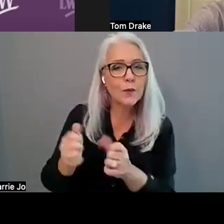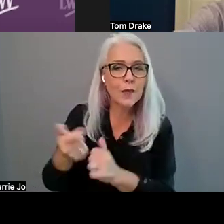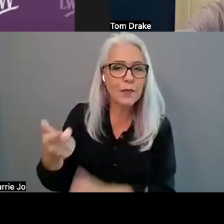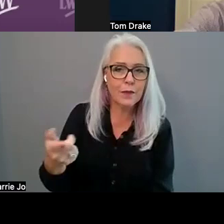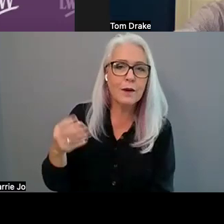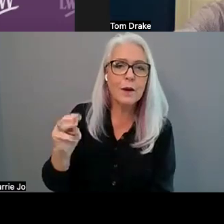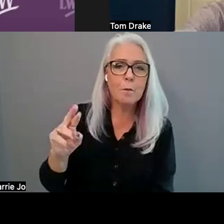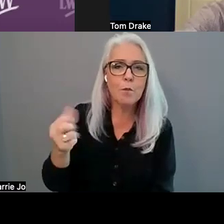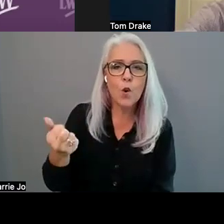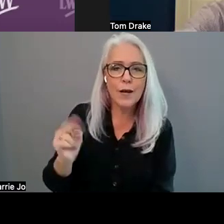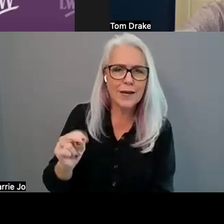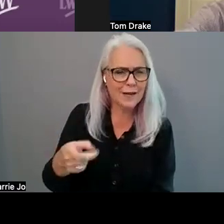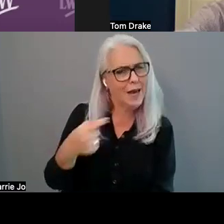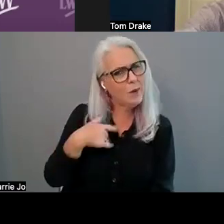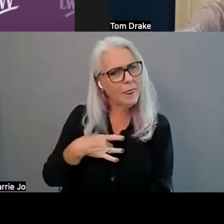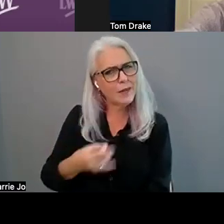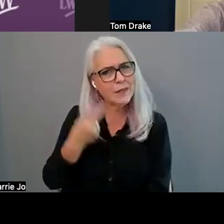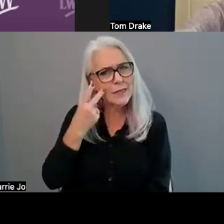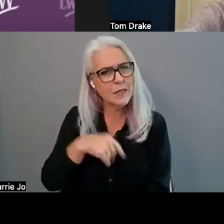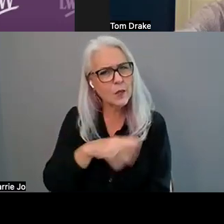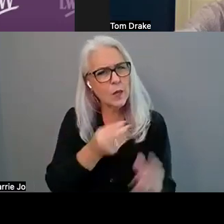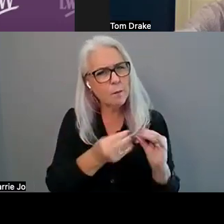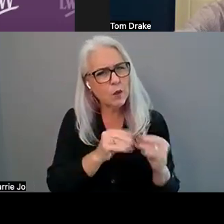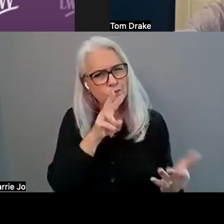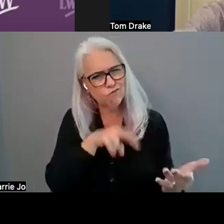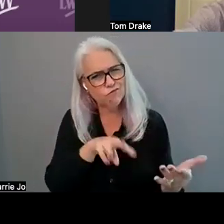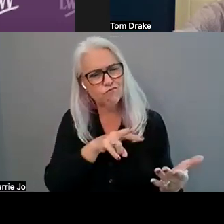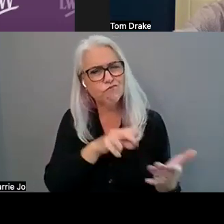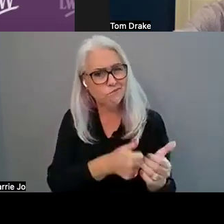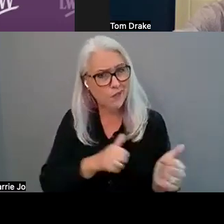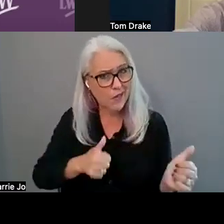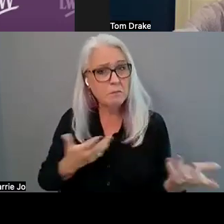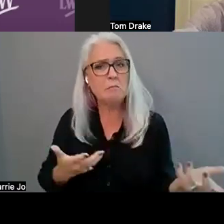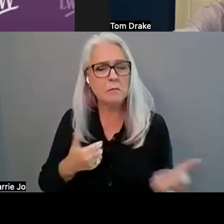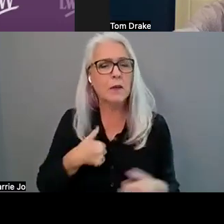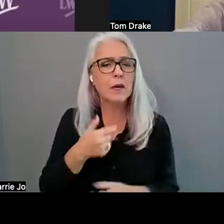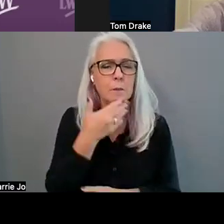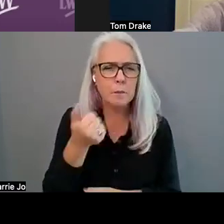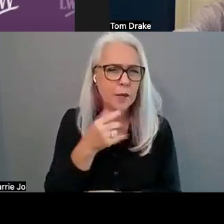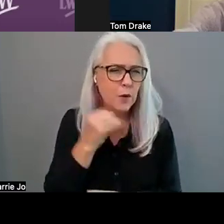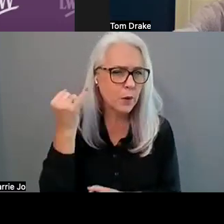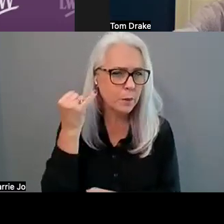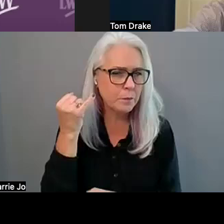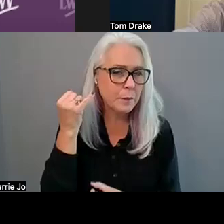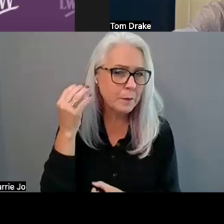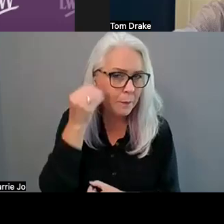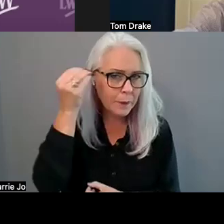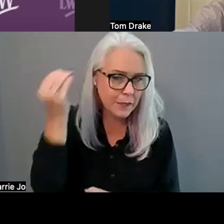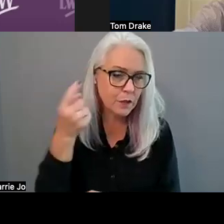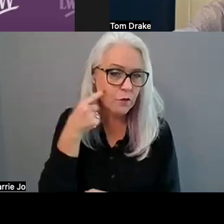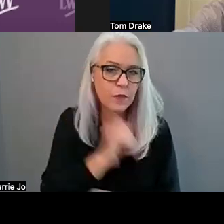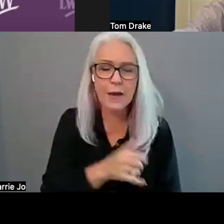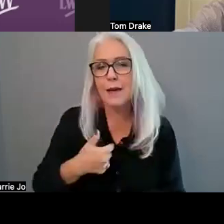to see those statistics myself and see where that's coming from, just to give a better opinion on that. But I can't see how that's